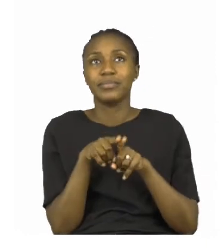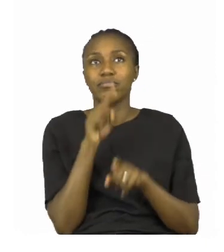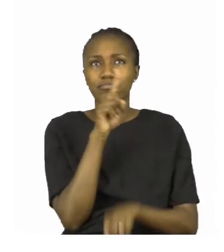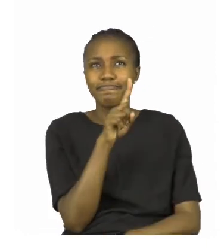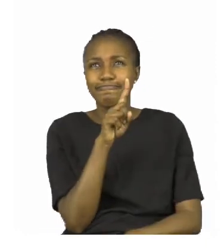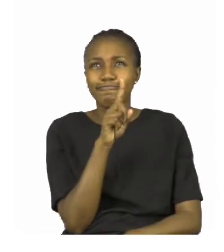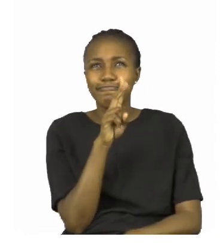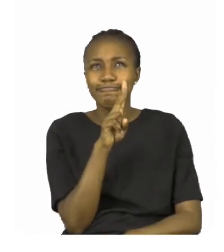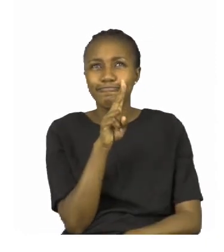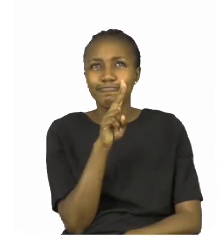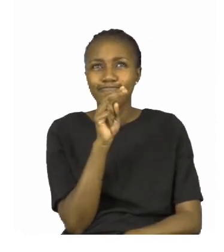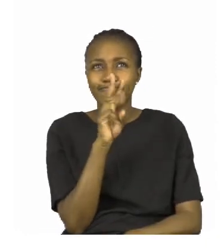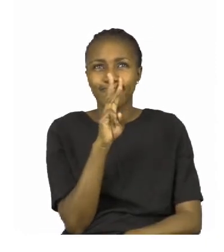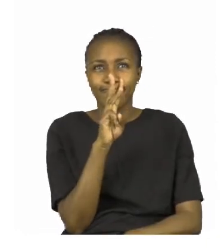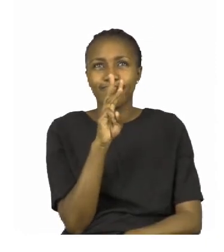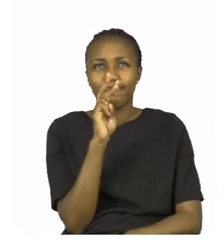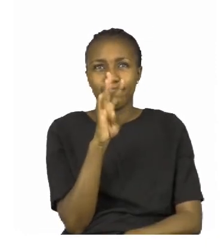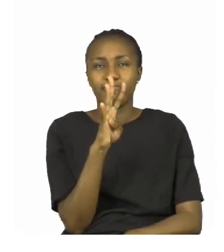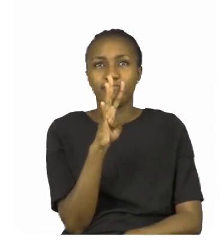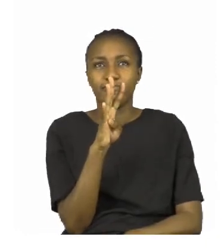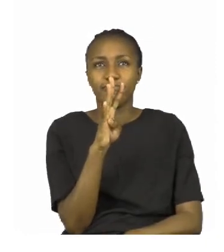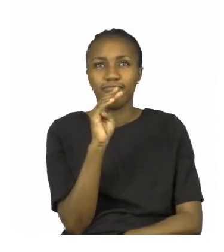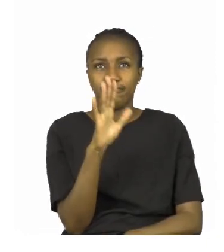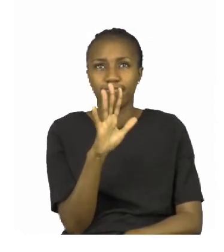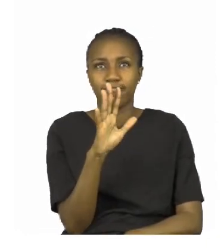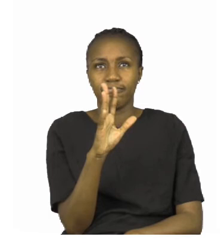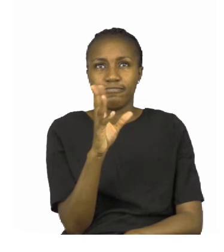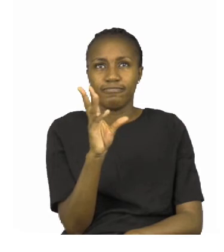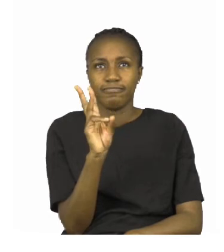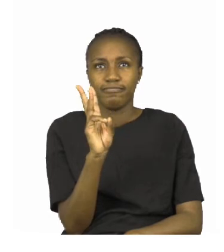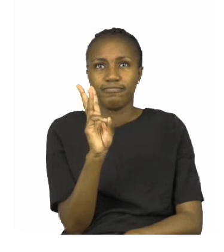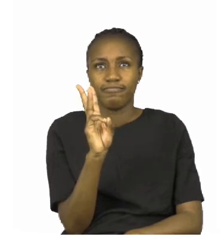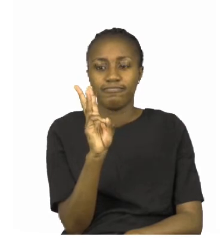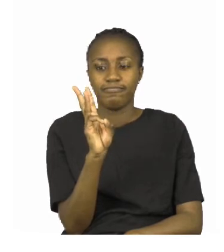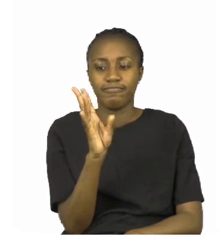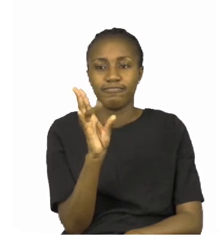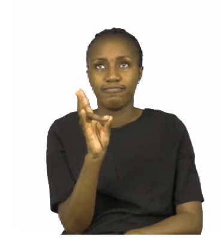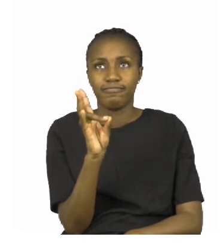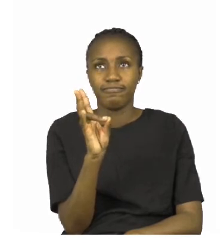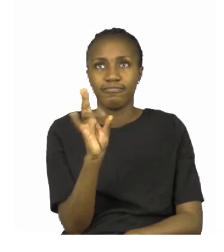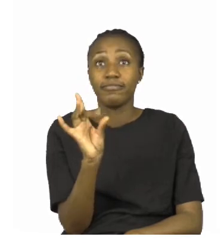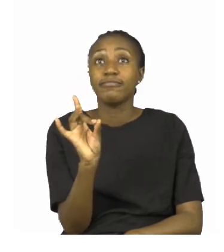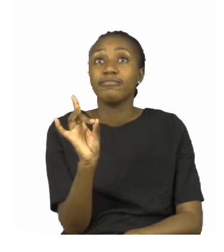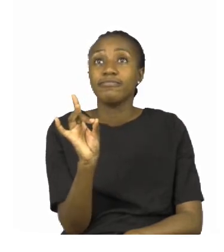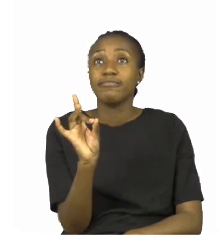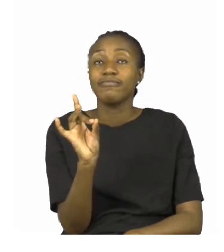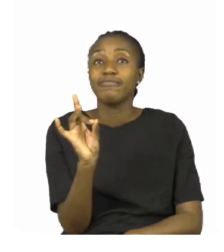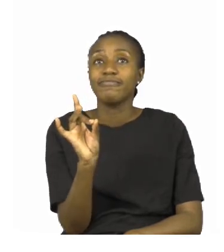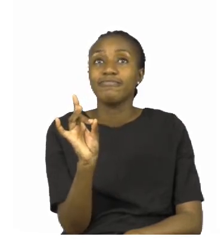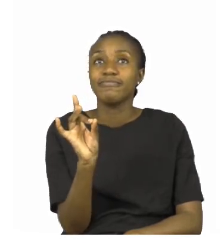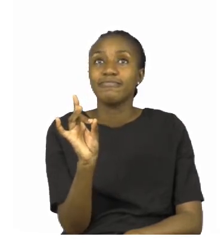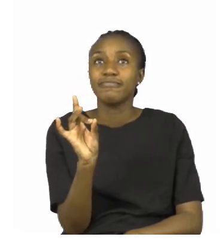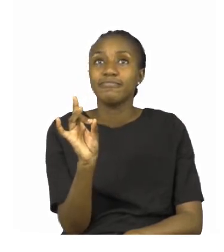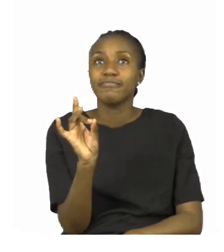1, 2, 3, 4, 5, 6, 7,